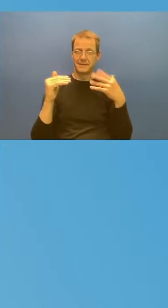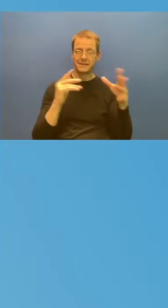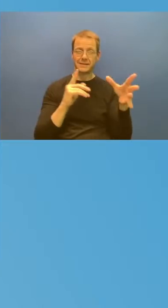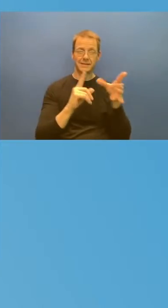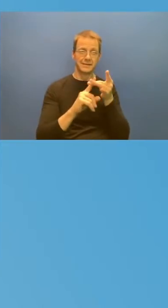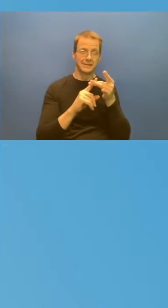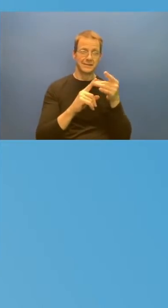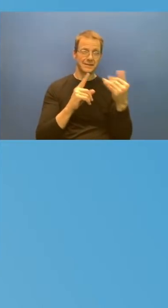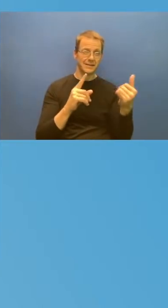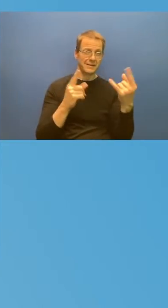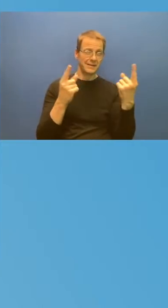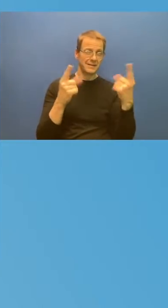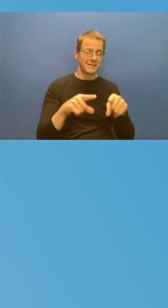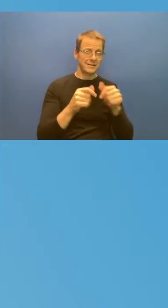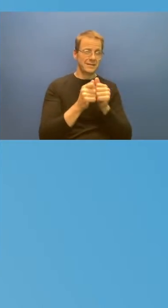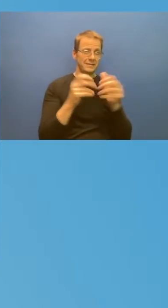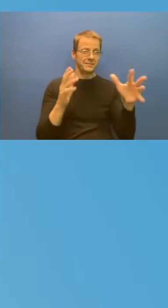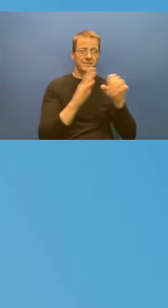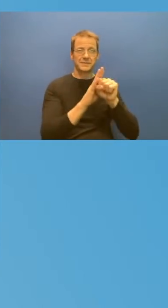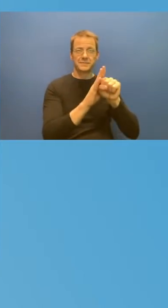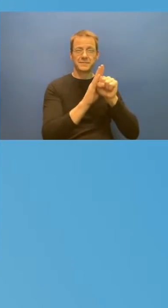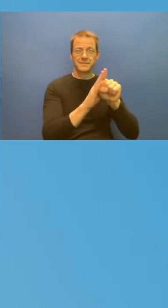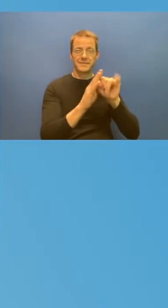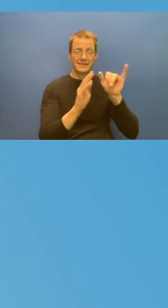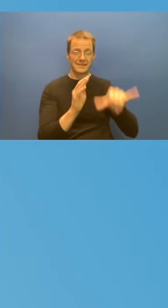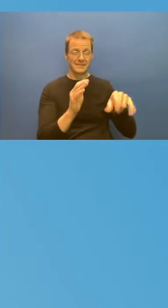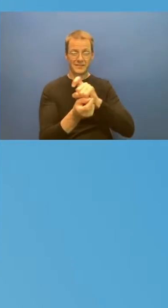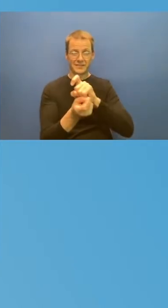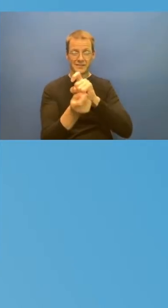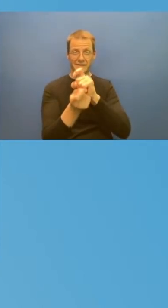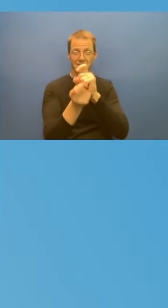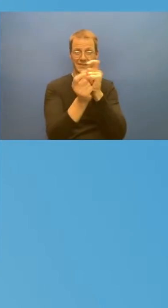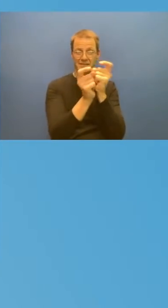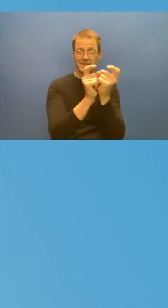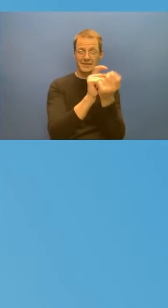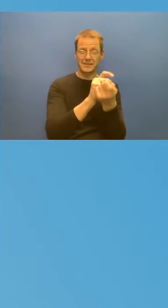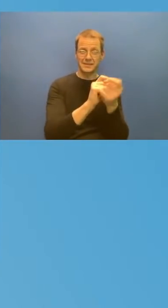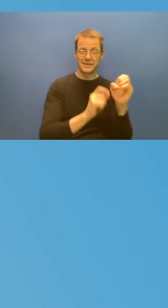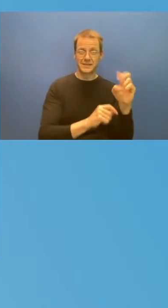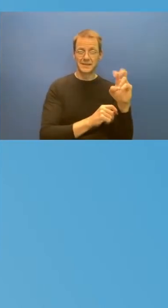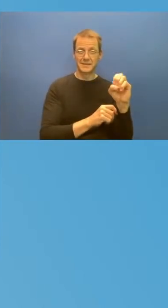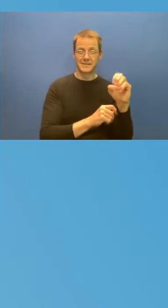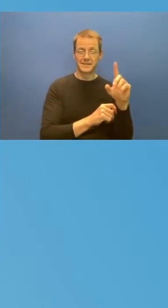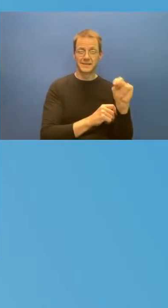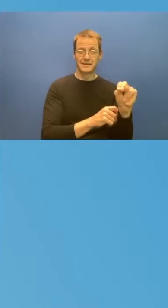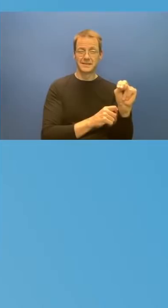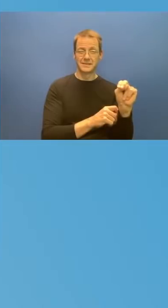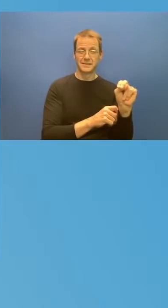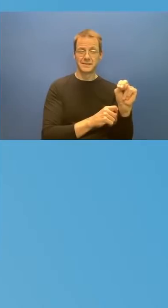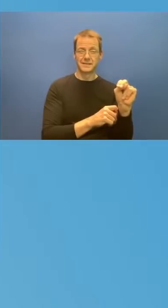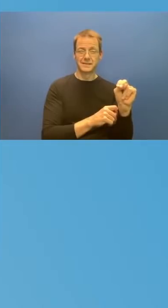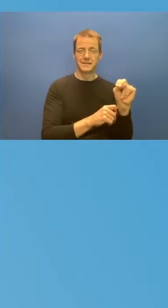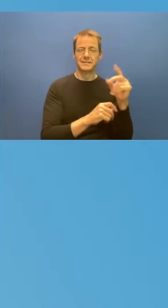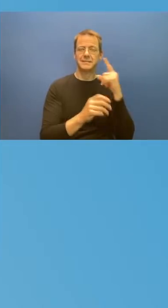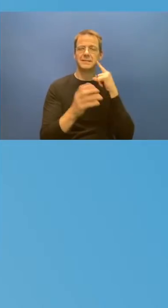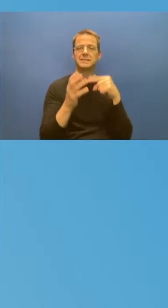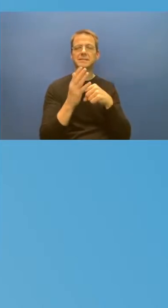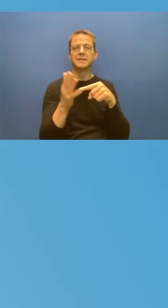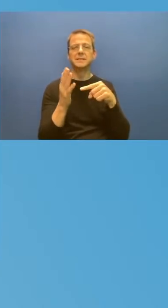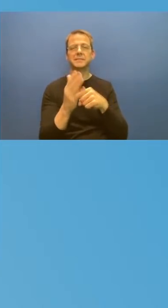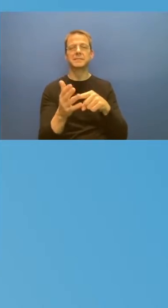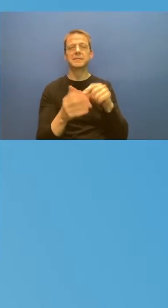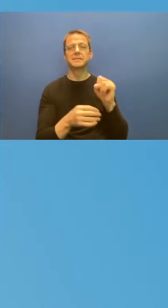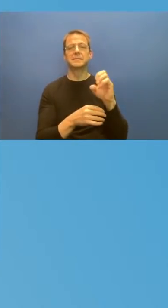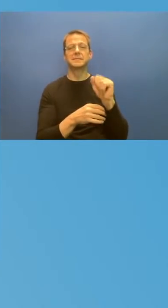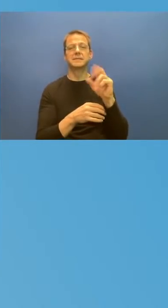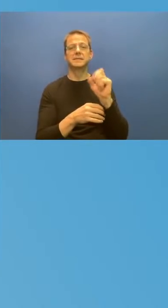something like SARS-CoV-1, where because it was easily identifiable as only being in symptomatic people, it was easily to get under